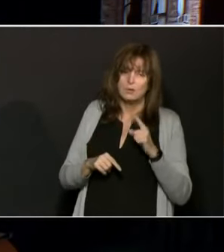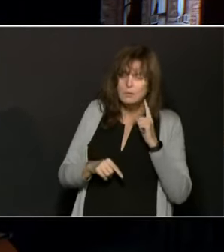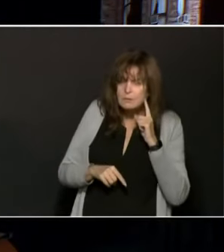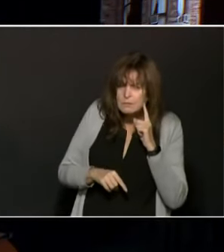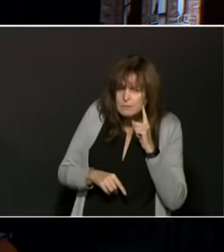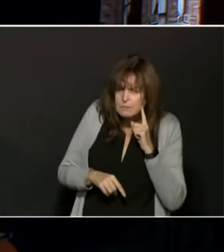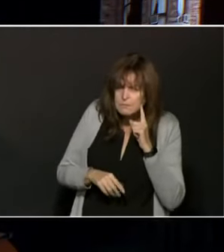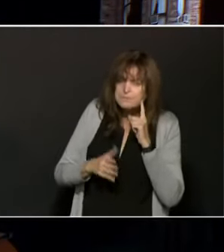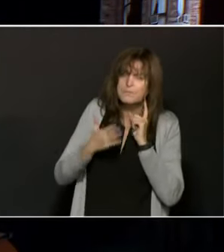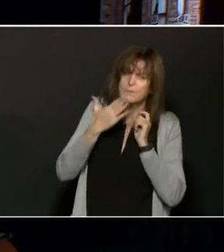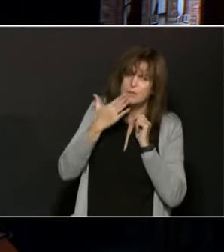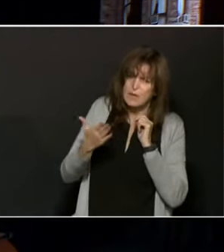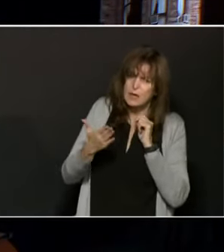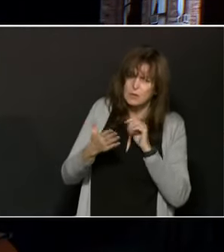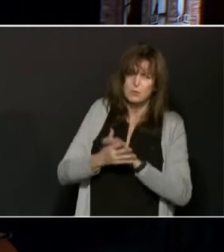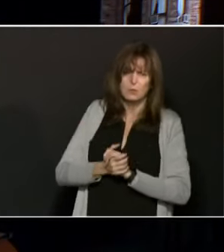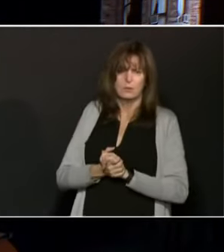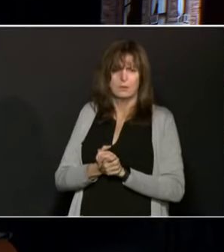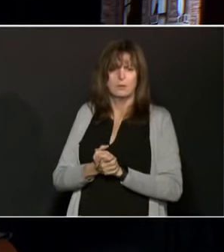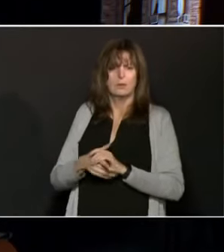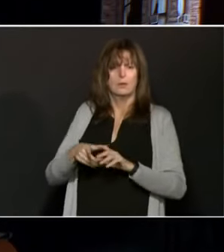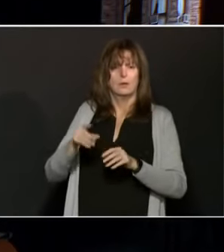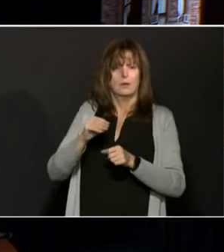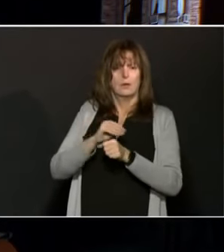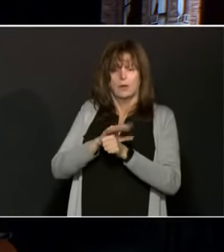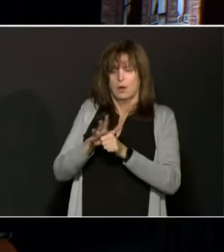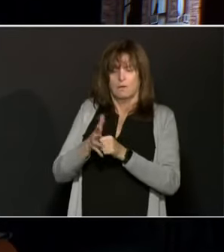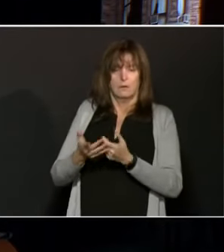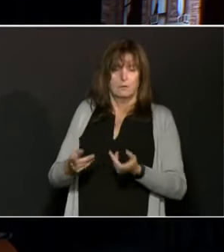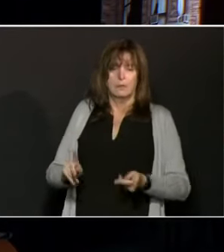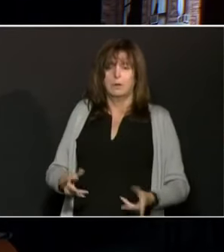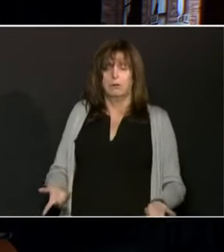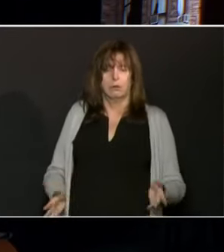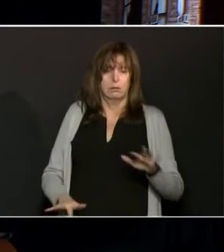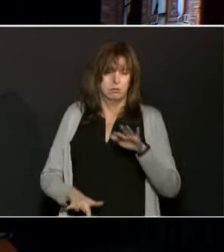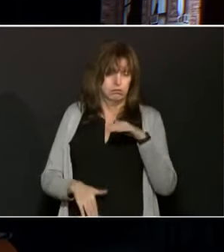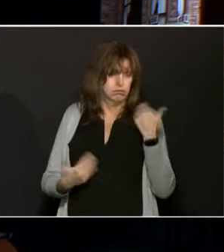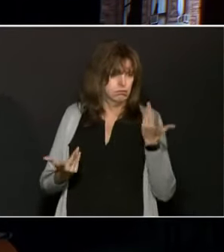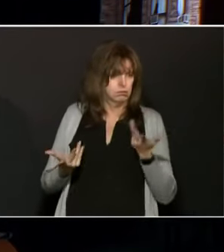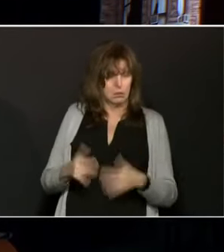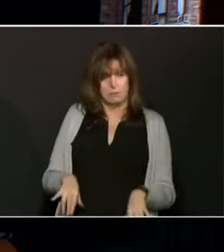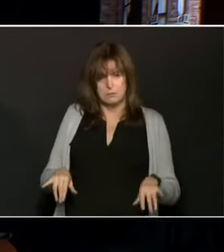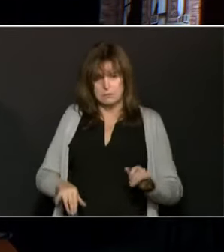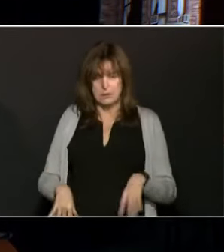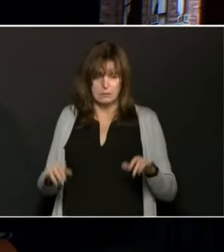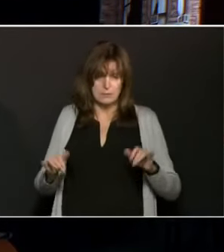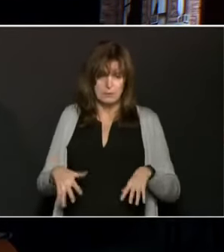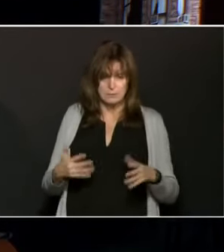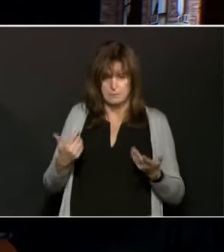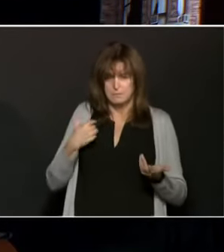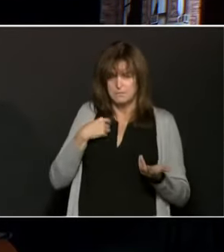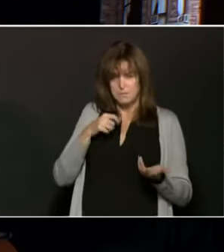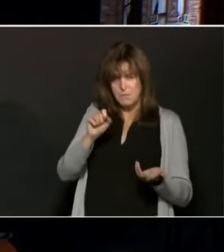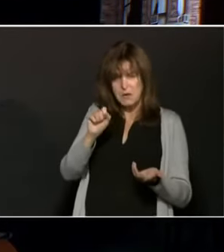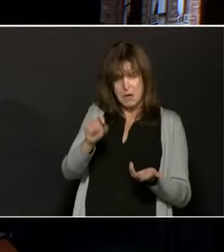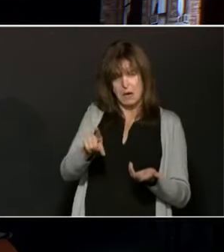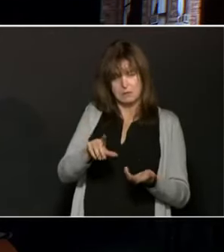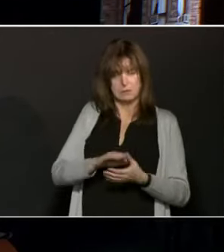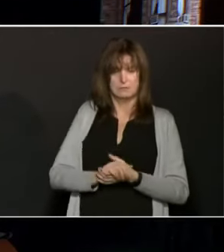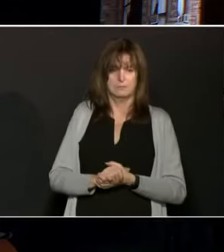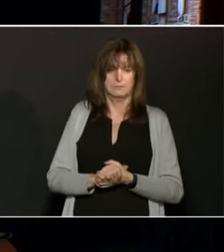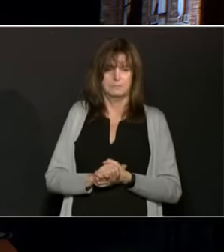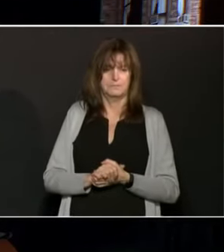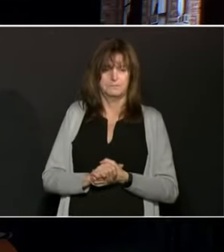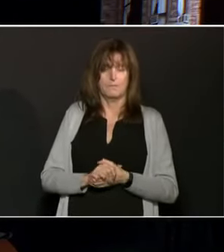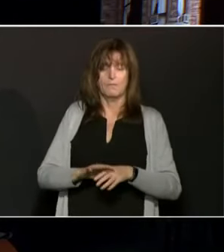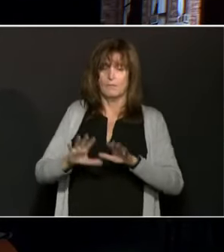for mentioning COVID fatigue. That was what I was getting at. I wanted to ask you both quickly about the rollout of the vaccine based on